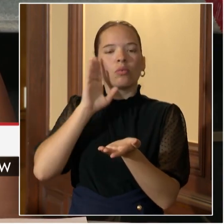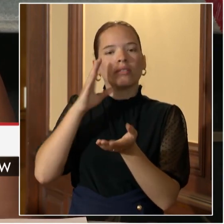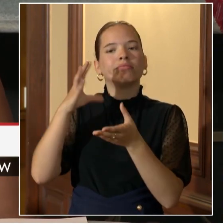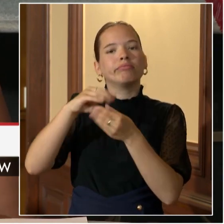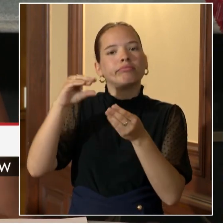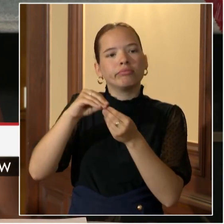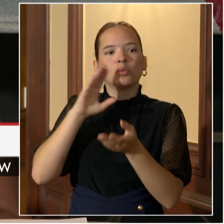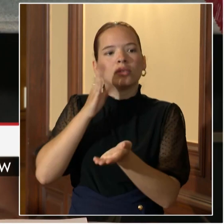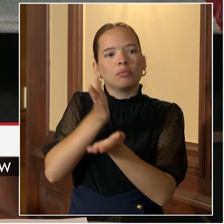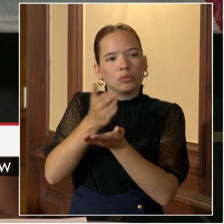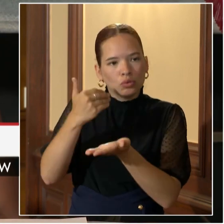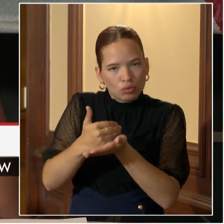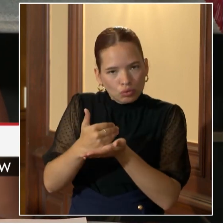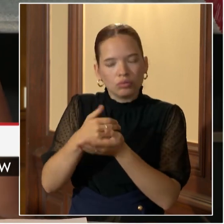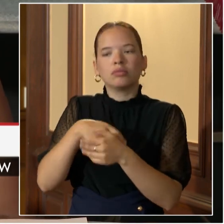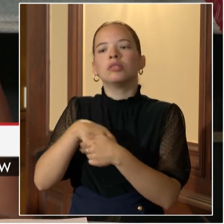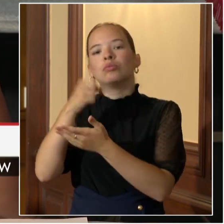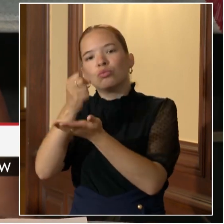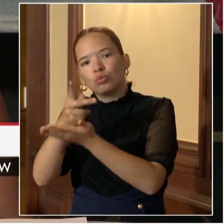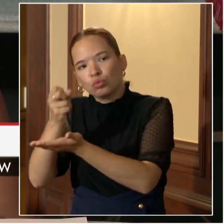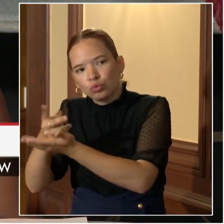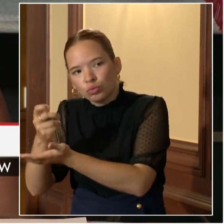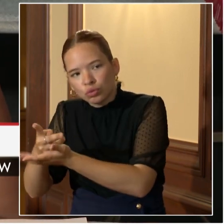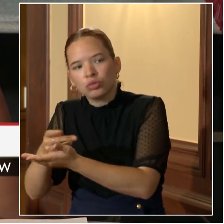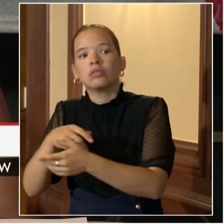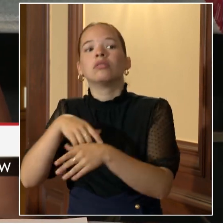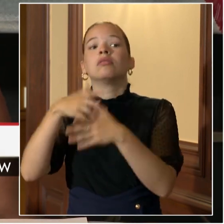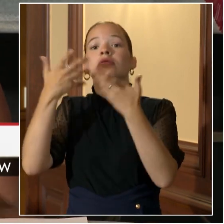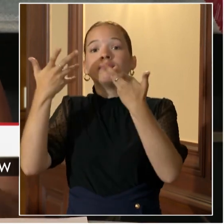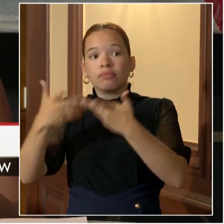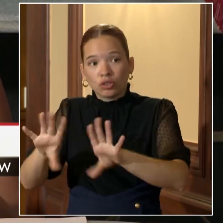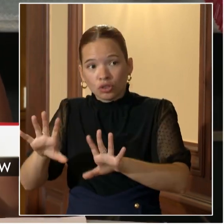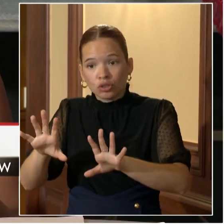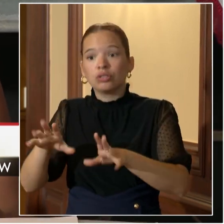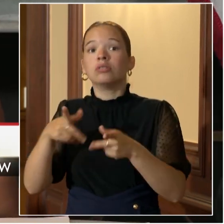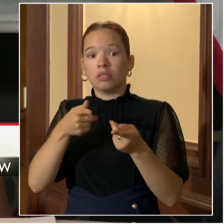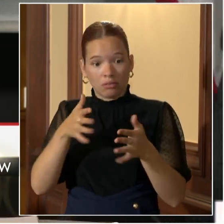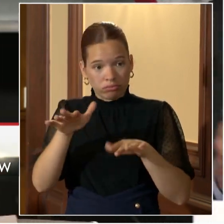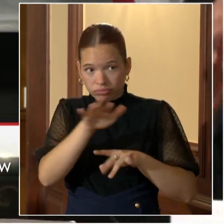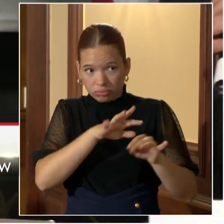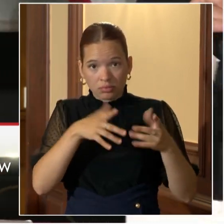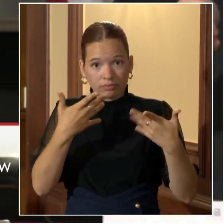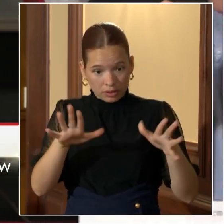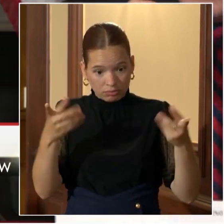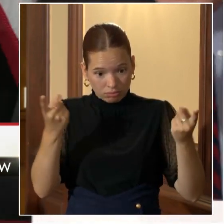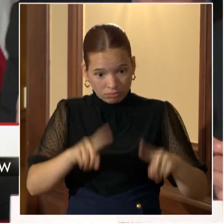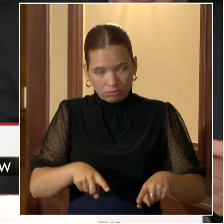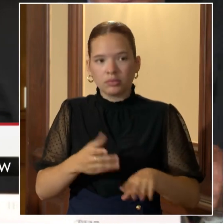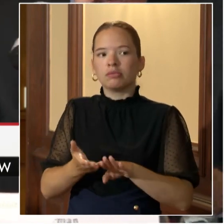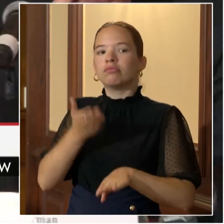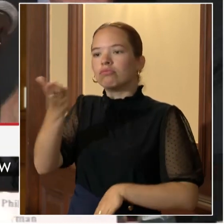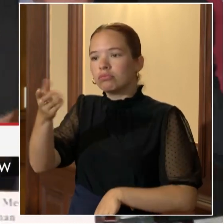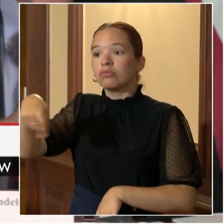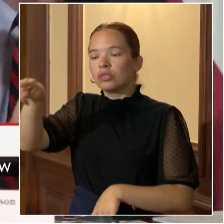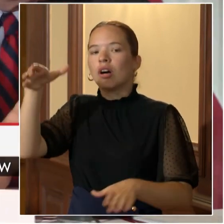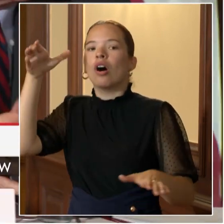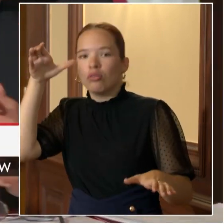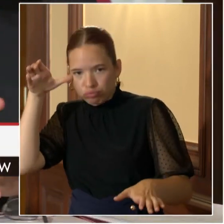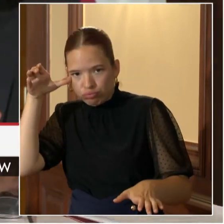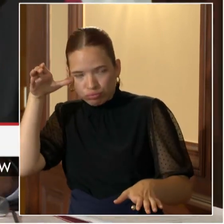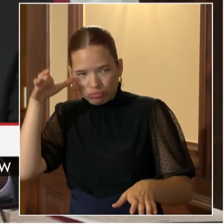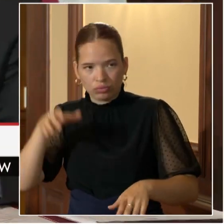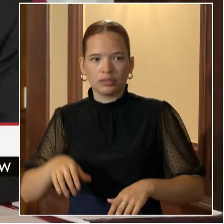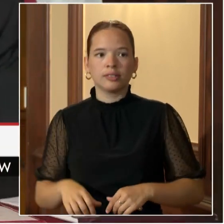members of the public. So with that, I will turn to Chairman Mendelson. Thank you, Mayor Bowser,